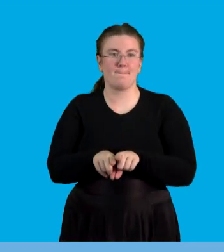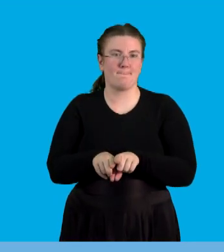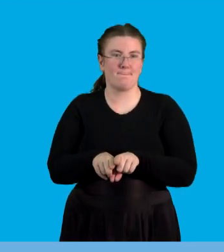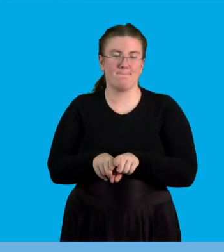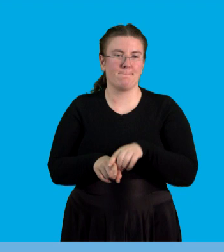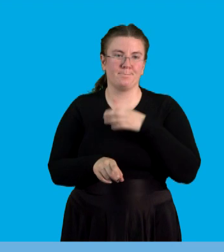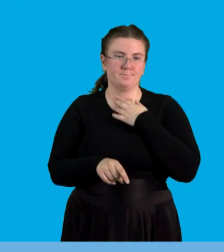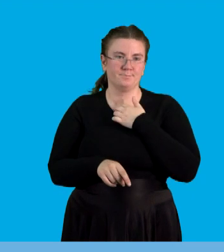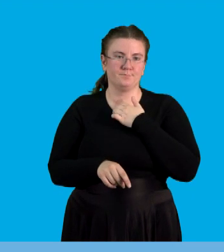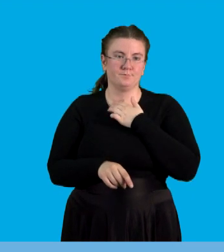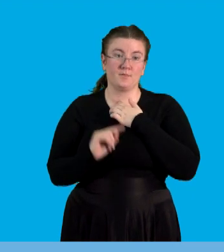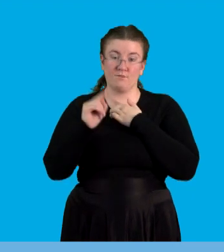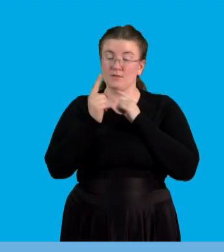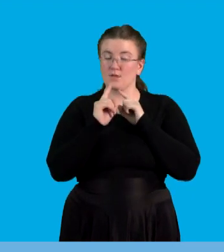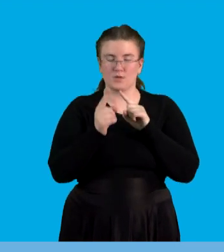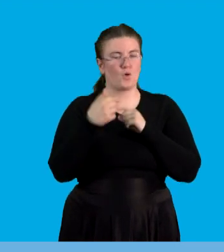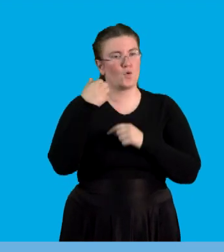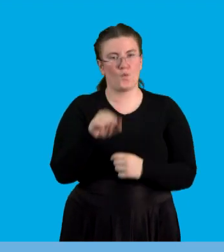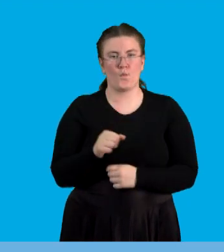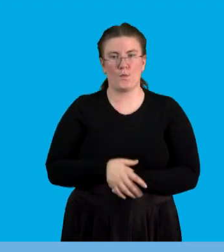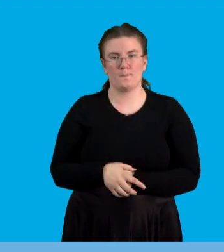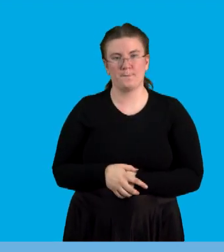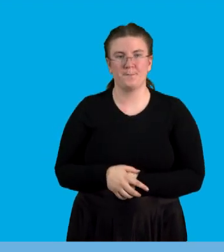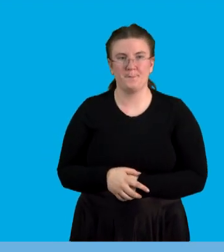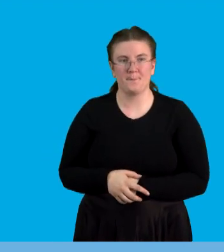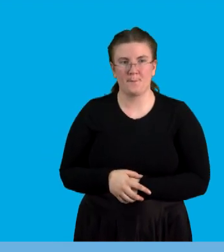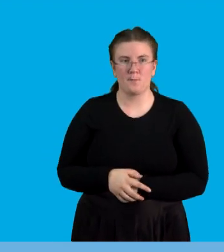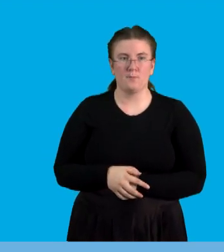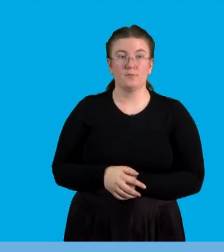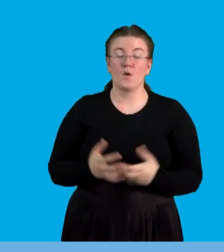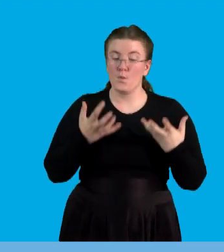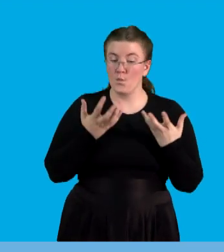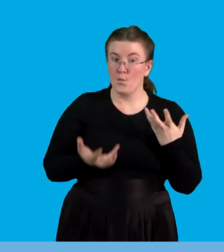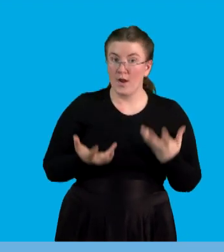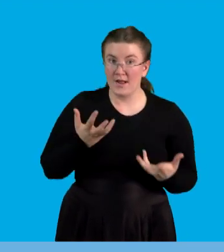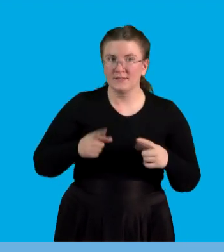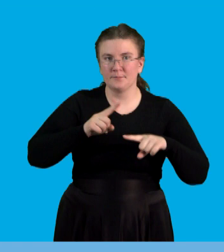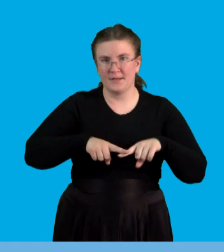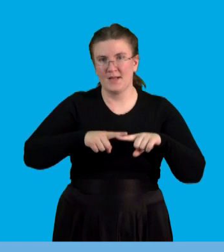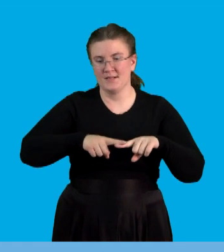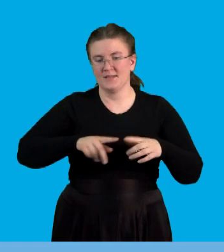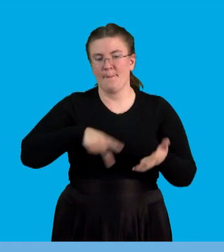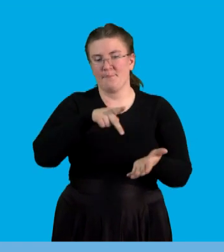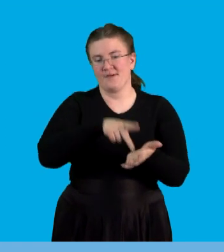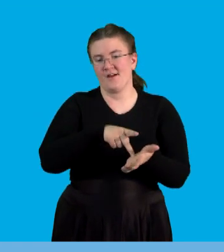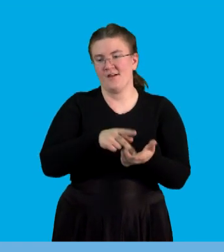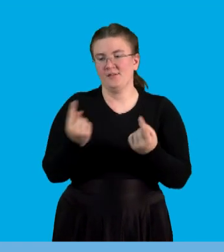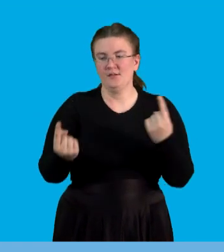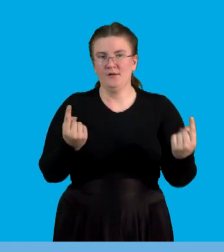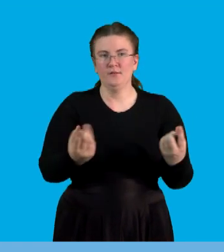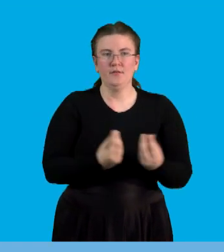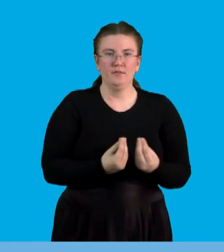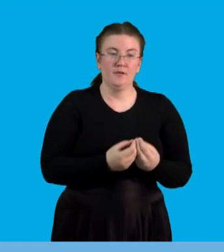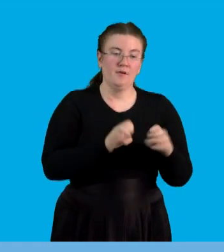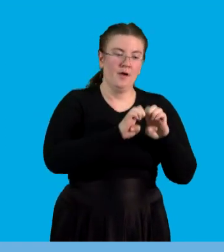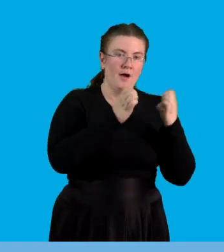same. So the first answer there, it is going to be no. So the weight of an object depends on where it is in the universe. If it is here